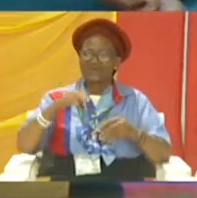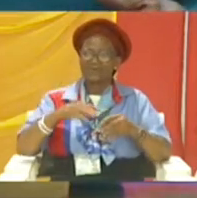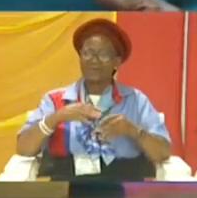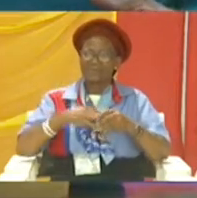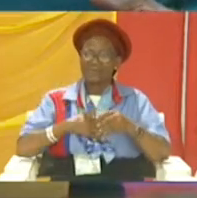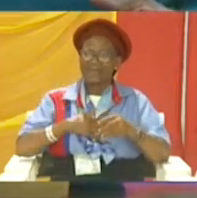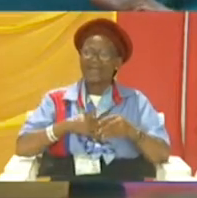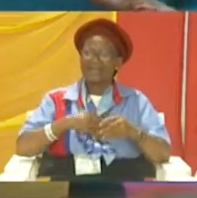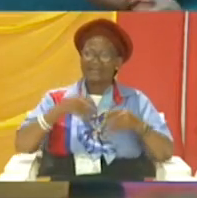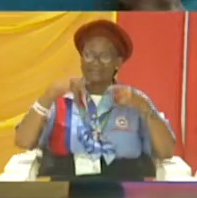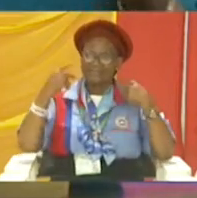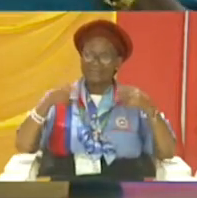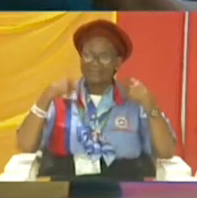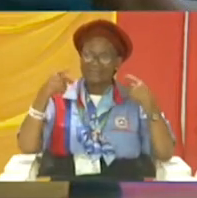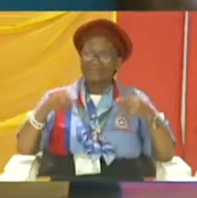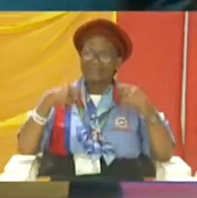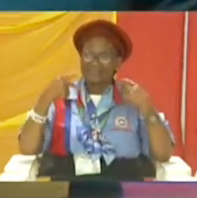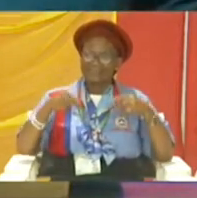pastor?